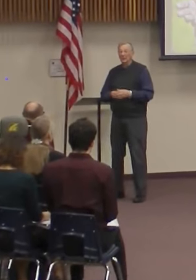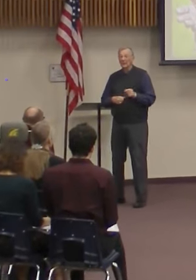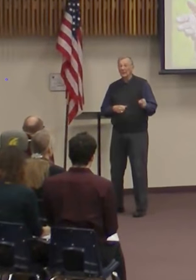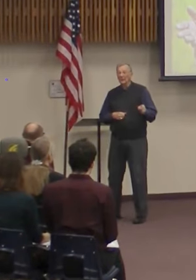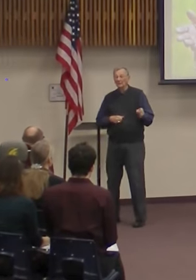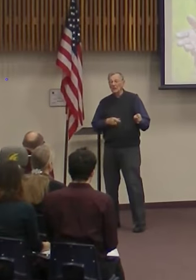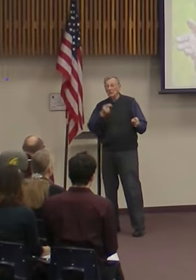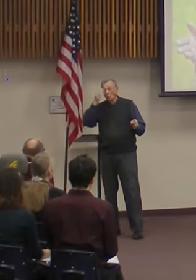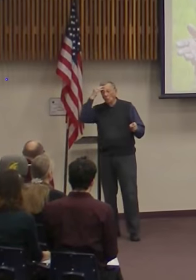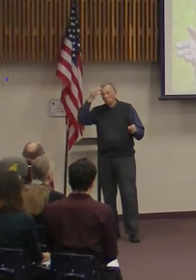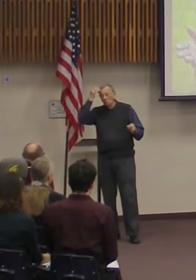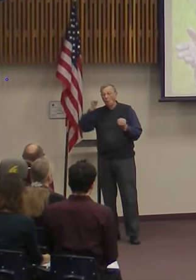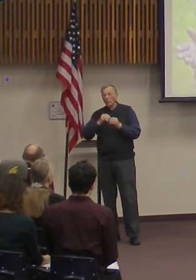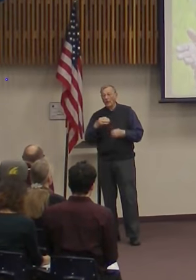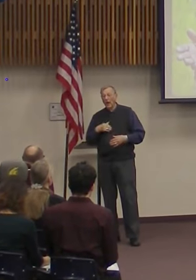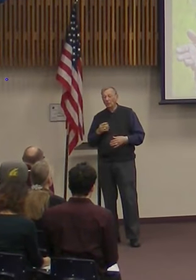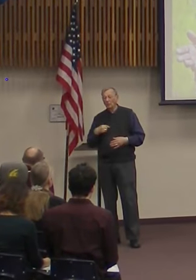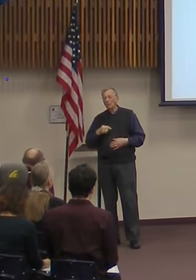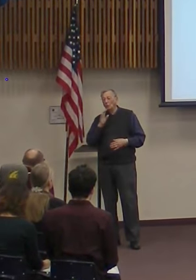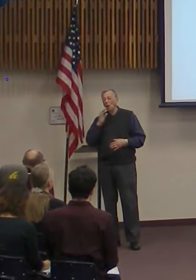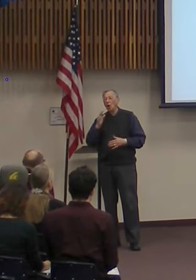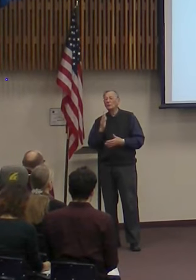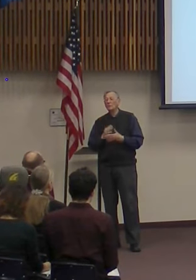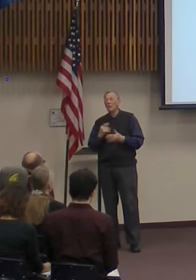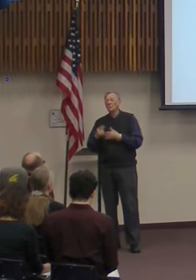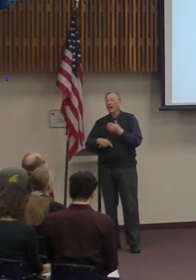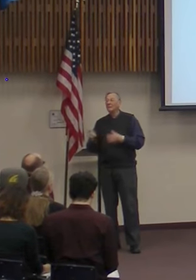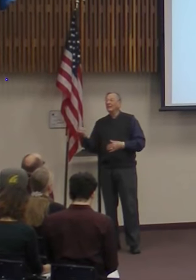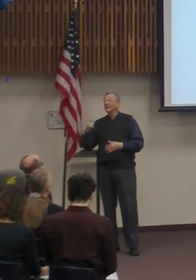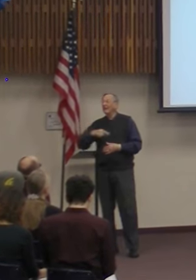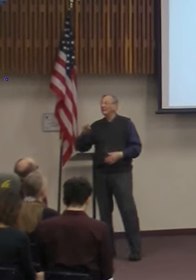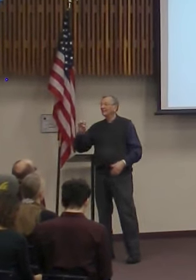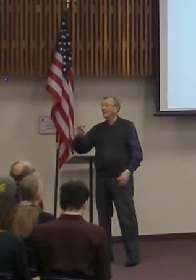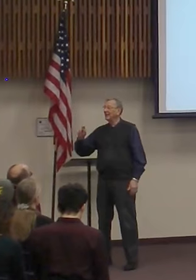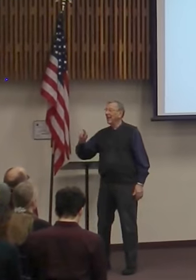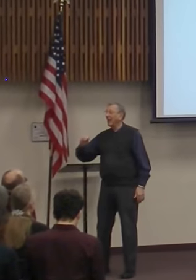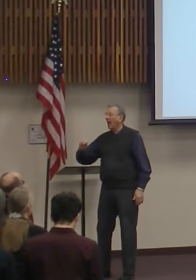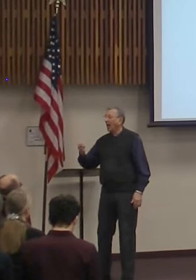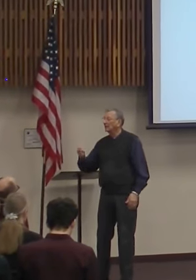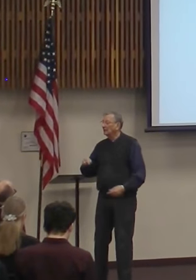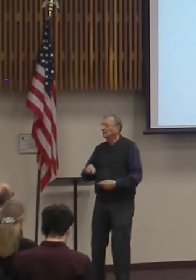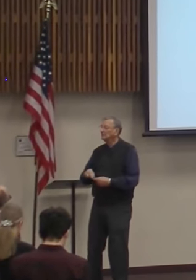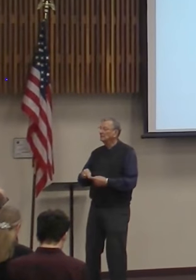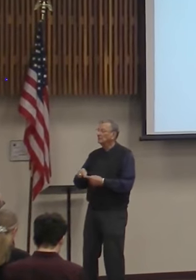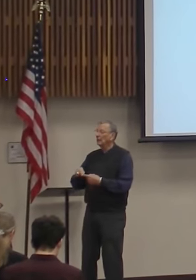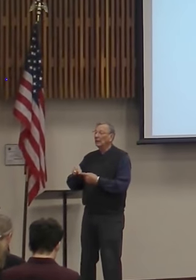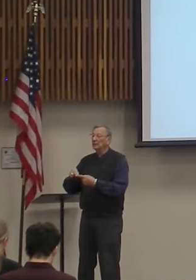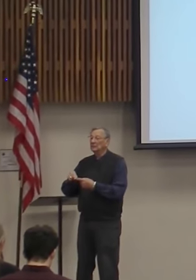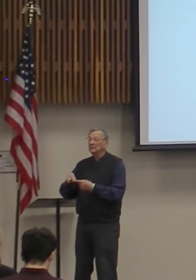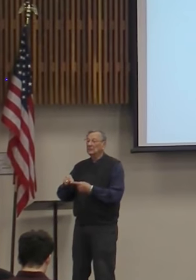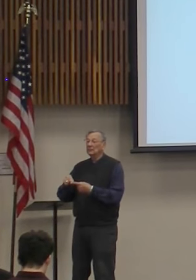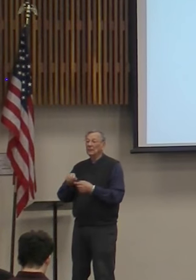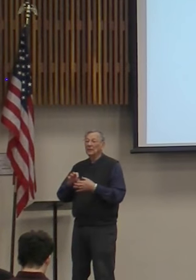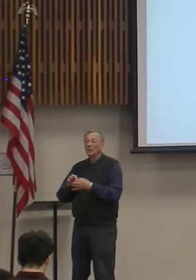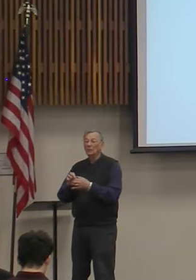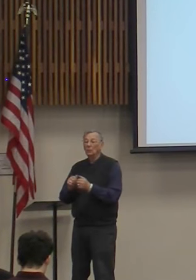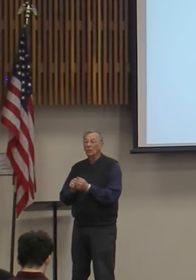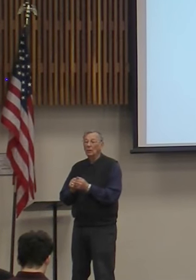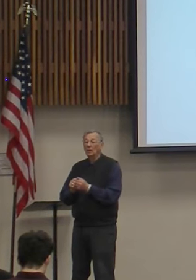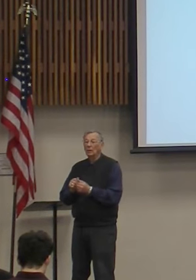better. But we're going to talk some about these days of Elijah, especially dealing with